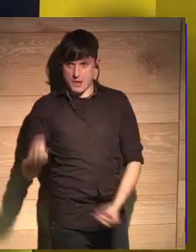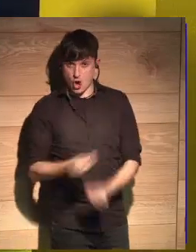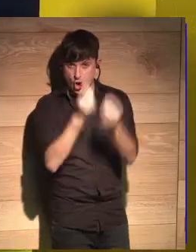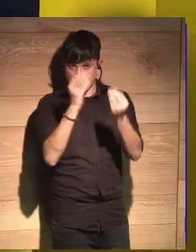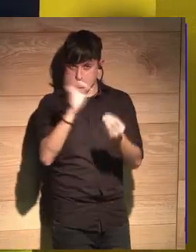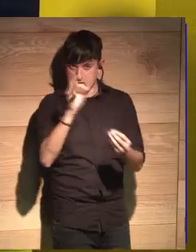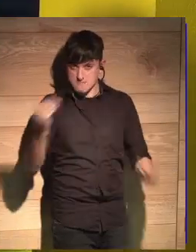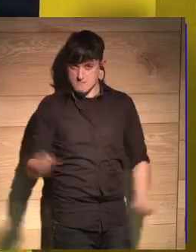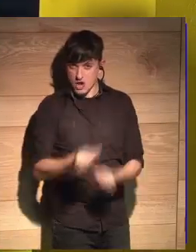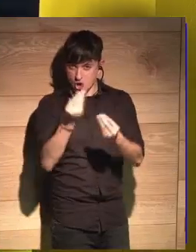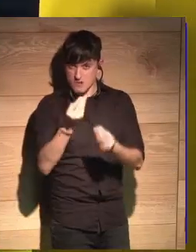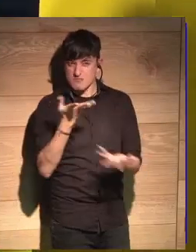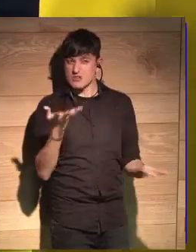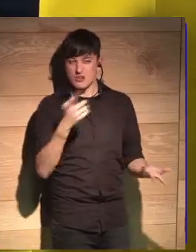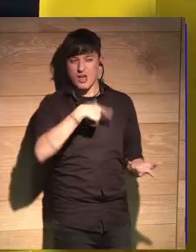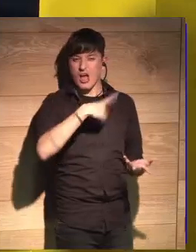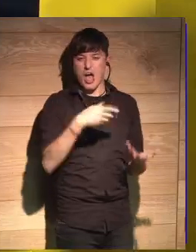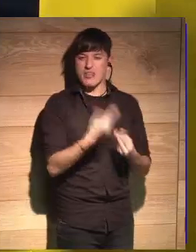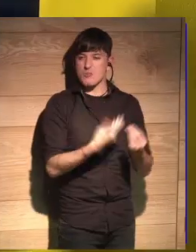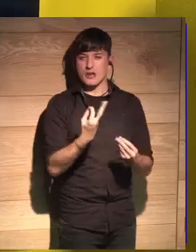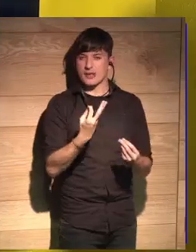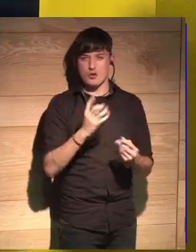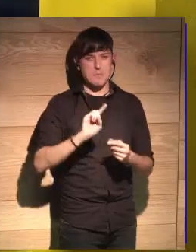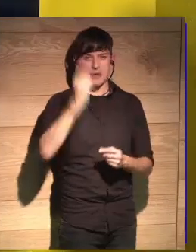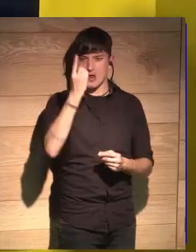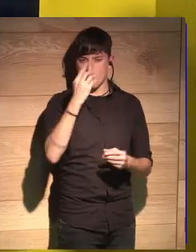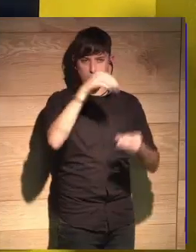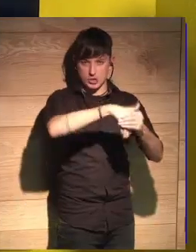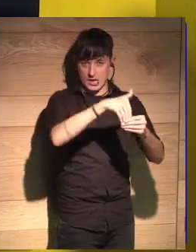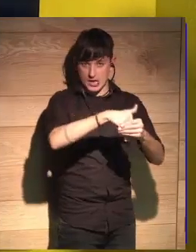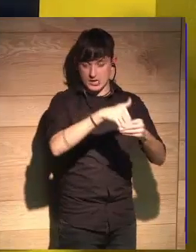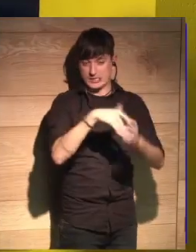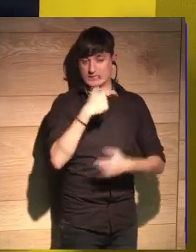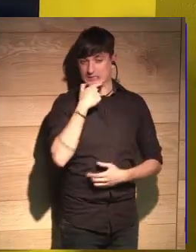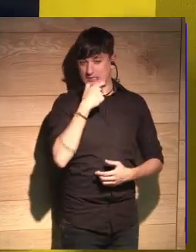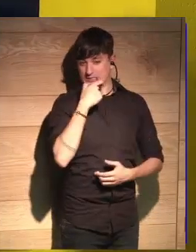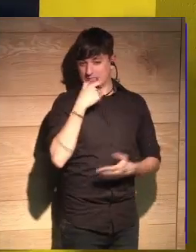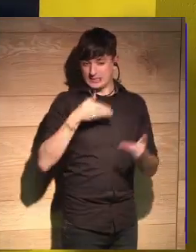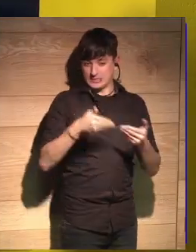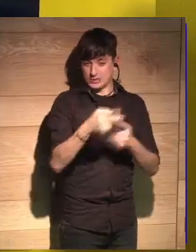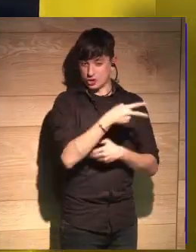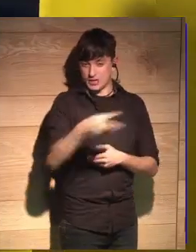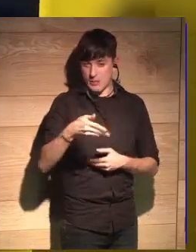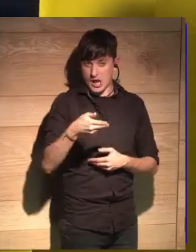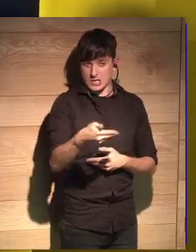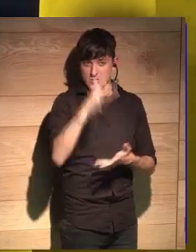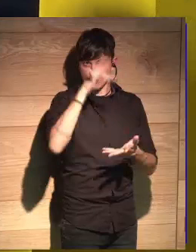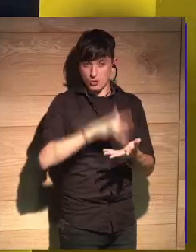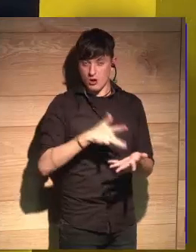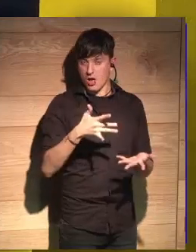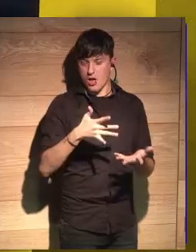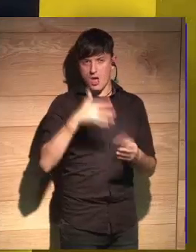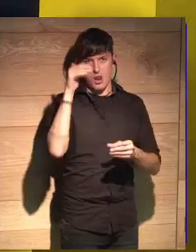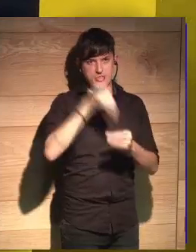do is to vote. Britain, rather soon, in a couple of weeks, Britain is going to have a very important election, the